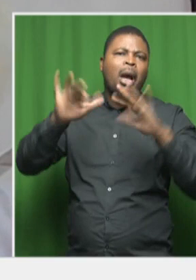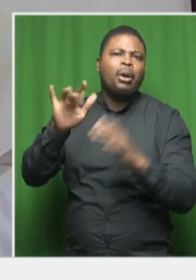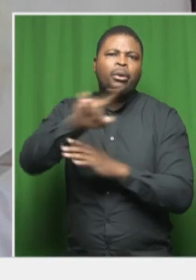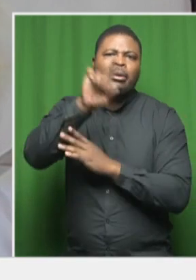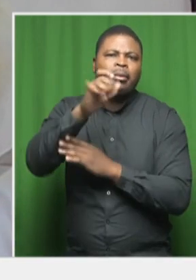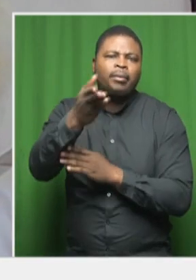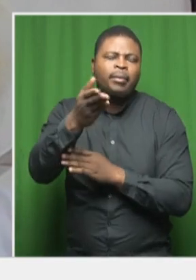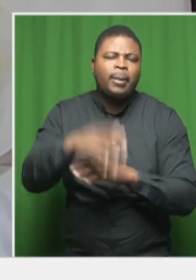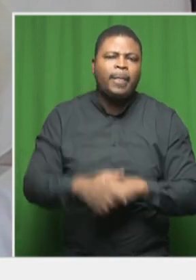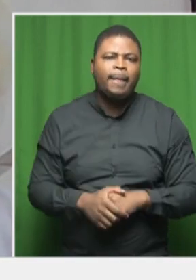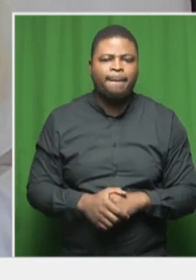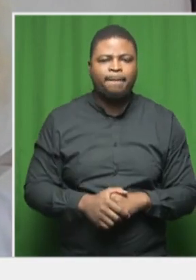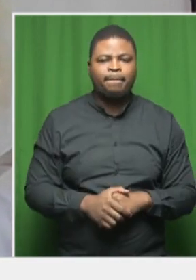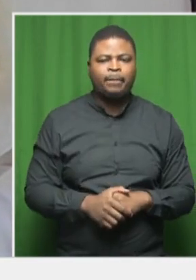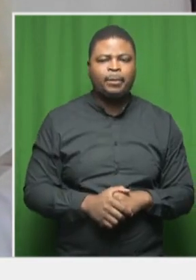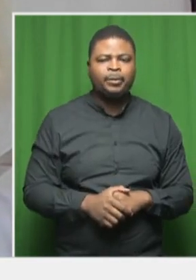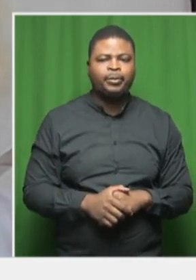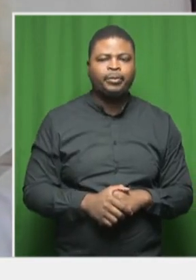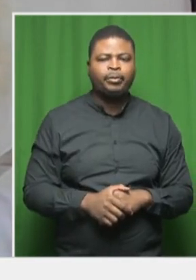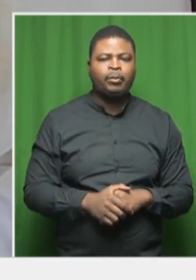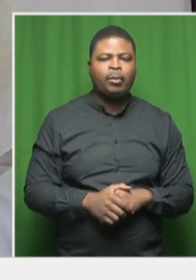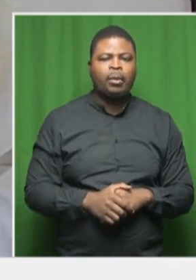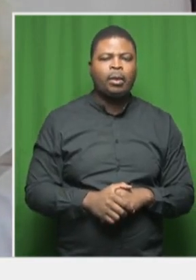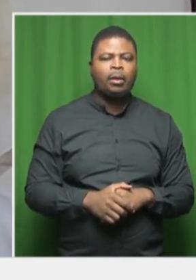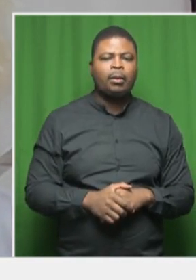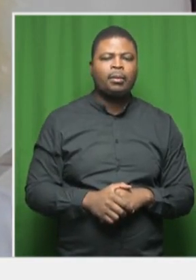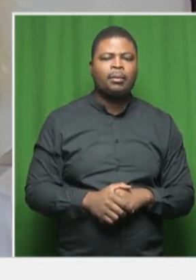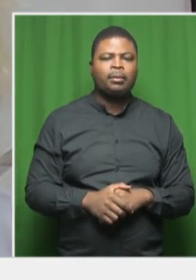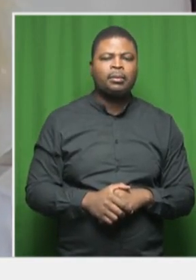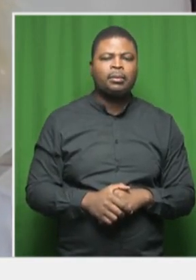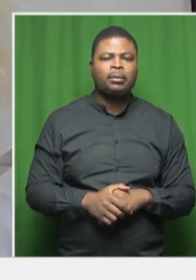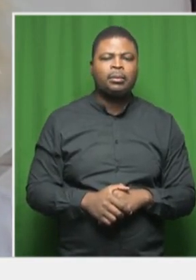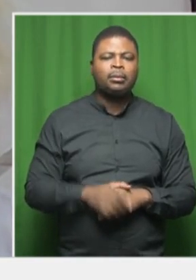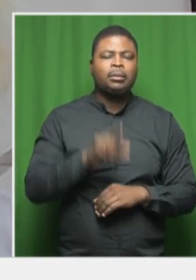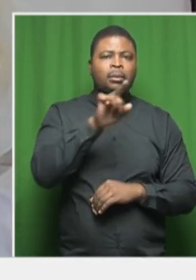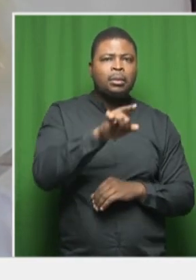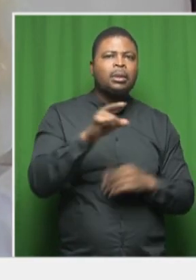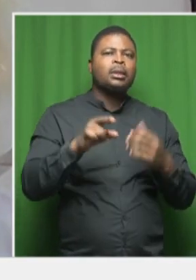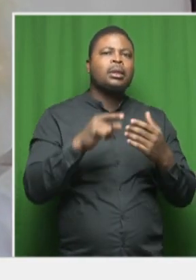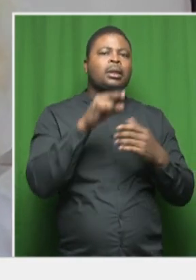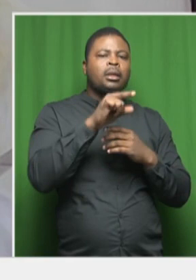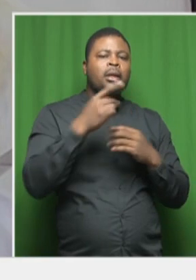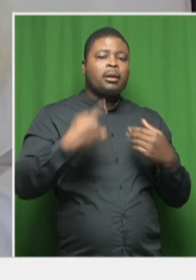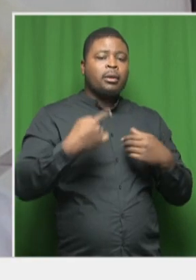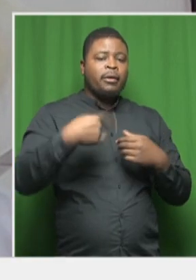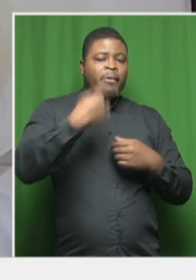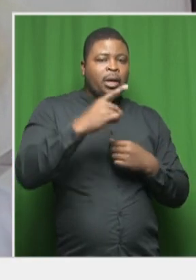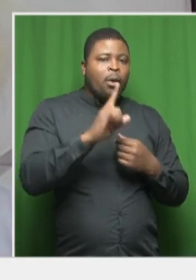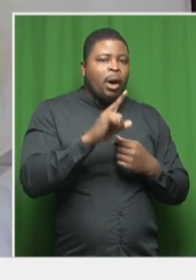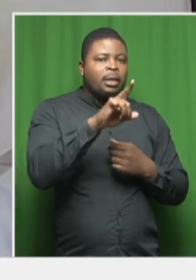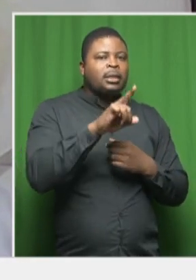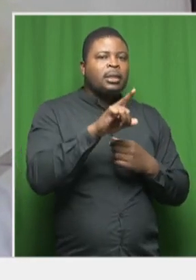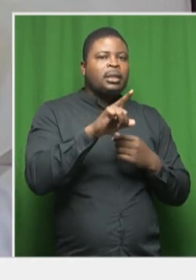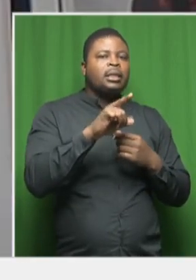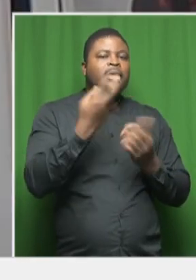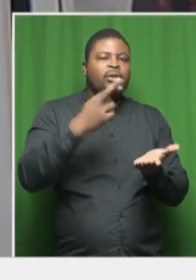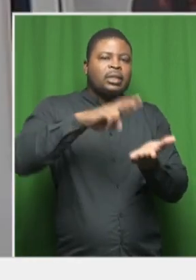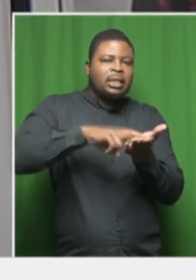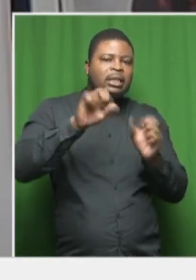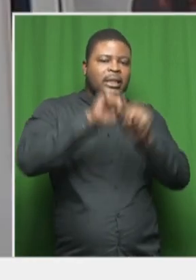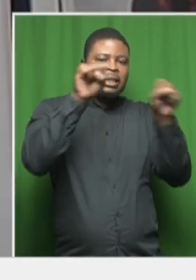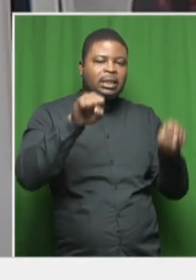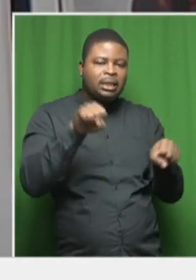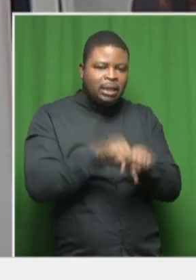look at the student journey, the first thing students will encounter is the registration system and the application system. So this is